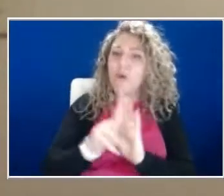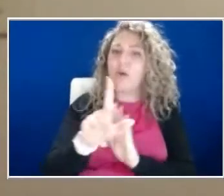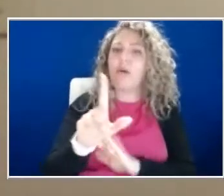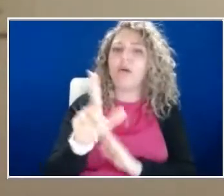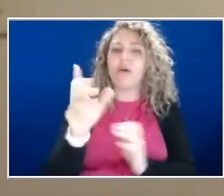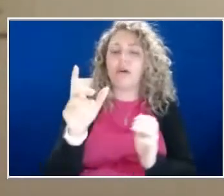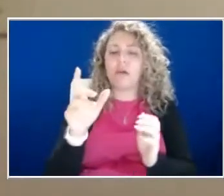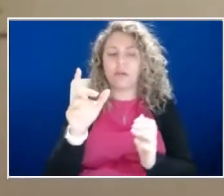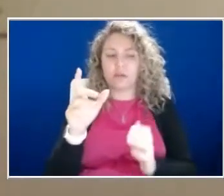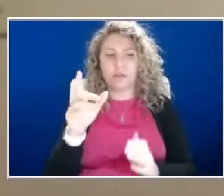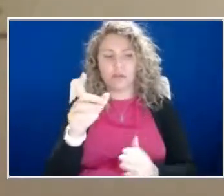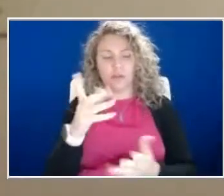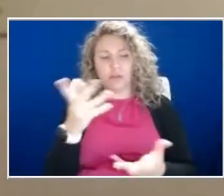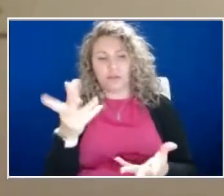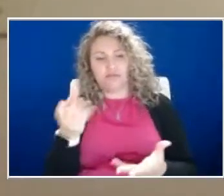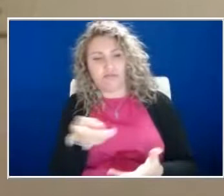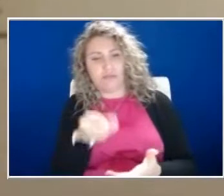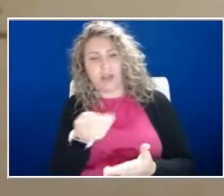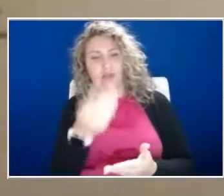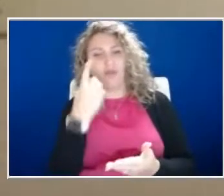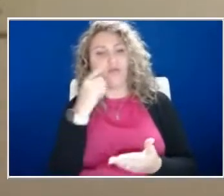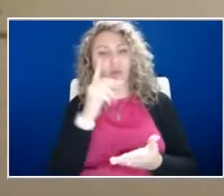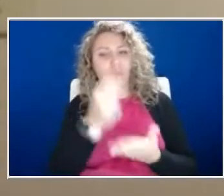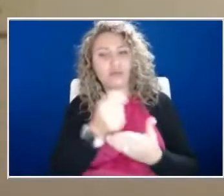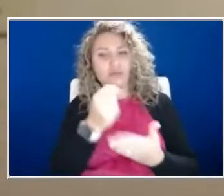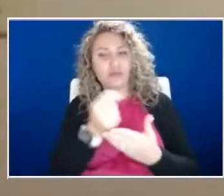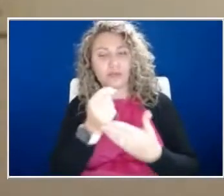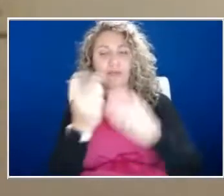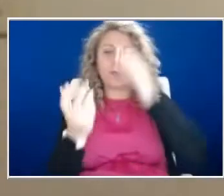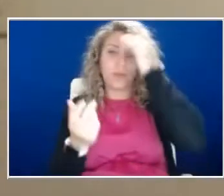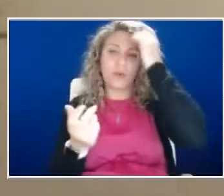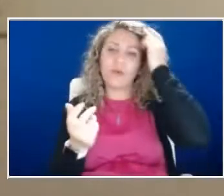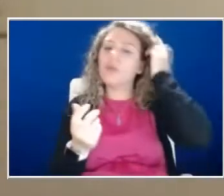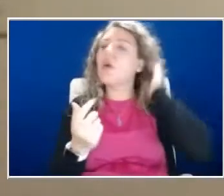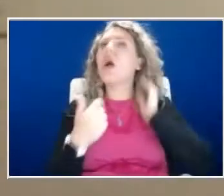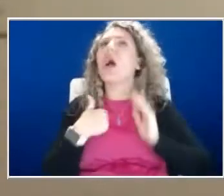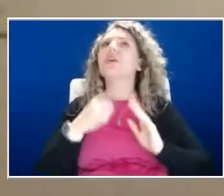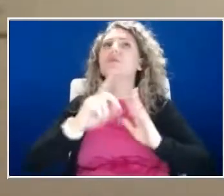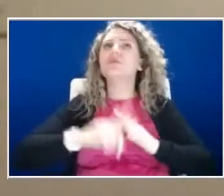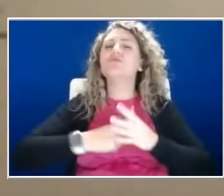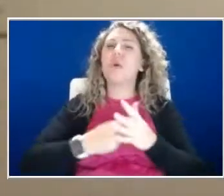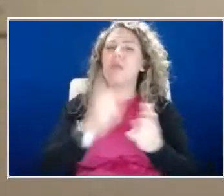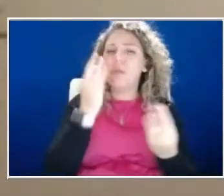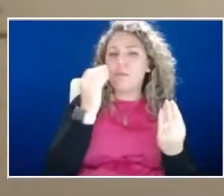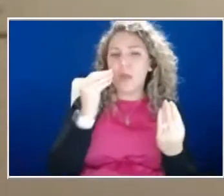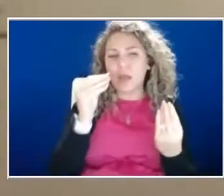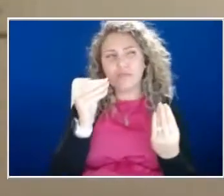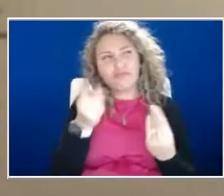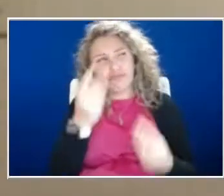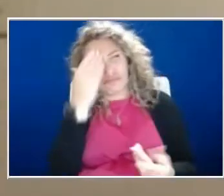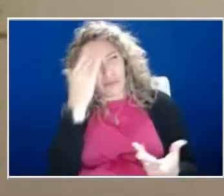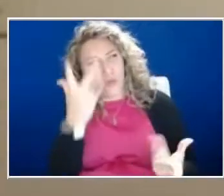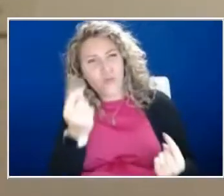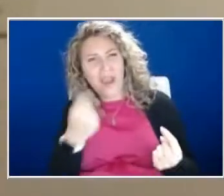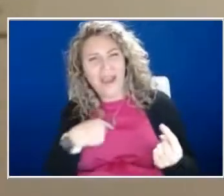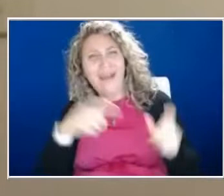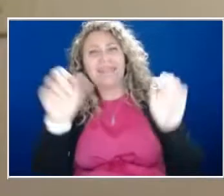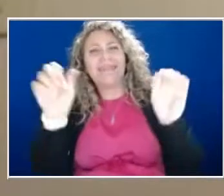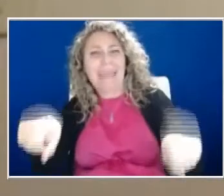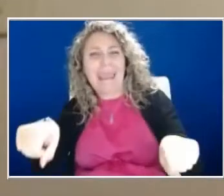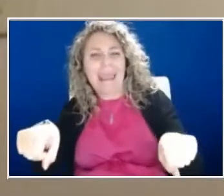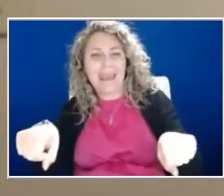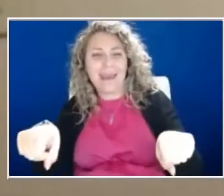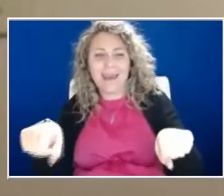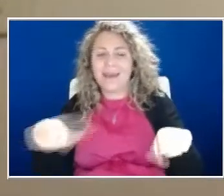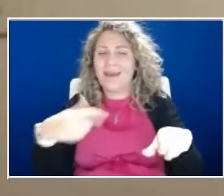terms of my treatment protocol, I really began to think that, I could do this. Here I am.